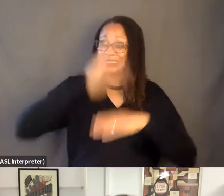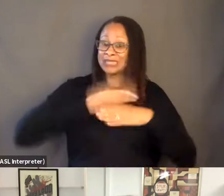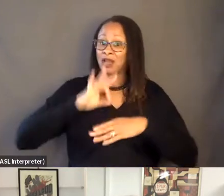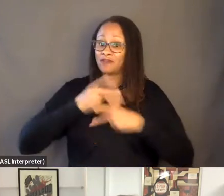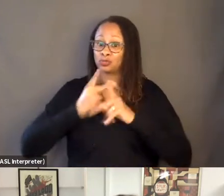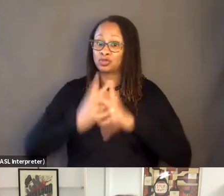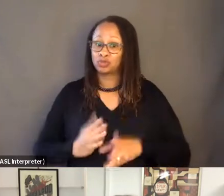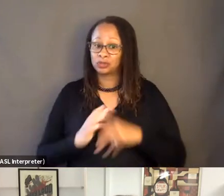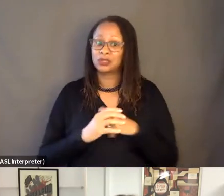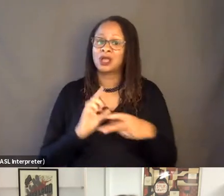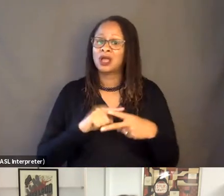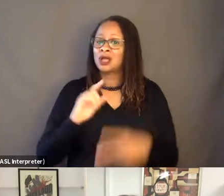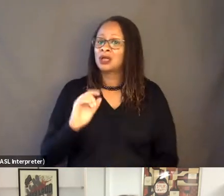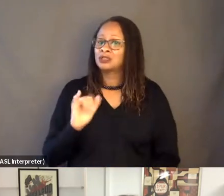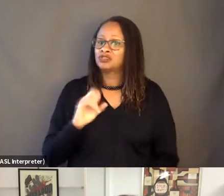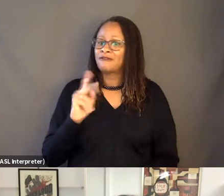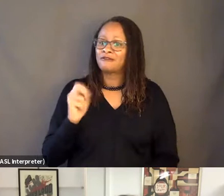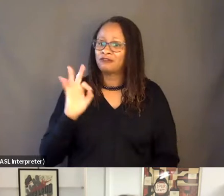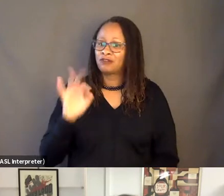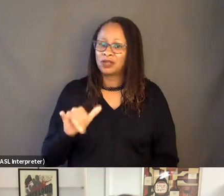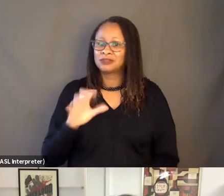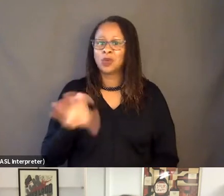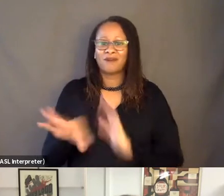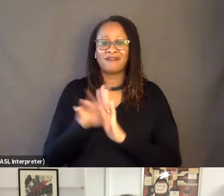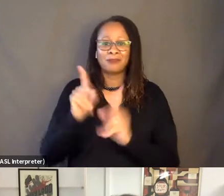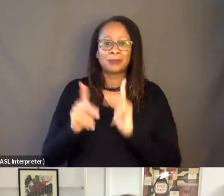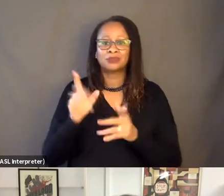So in terms of finding people to be in the film,